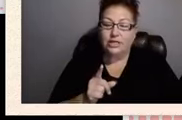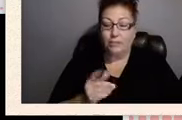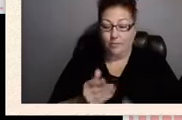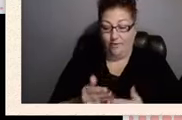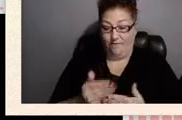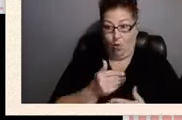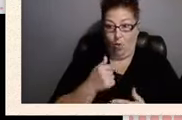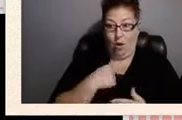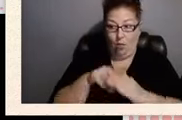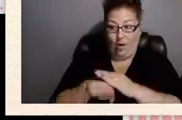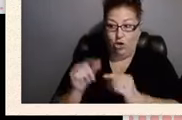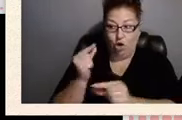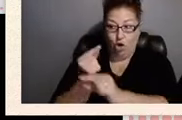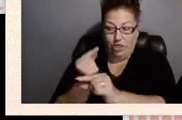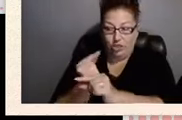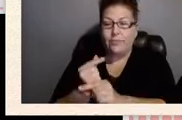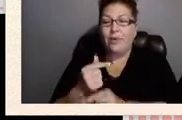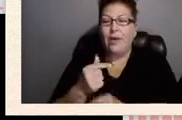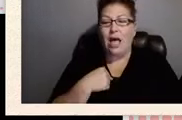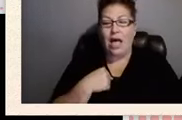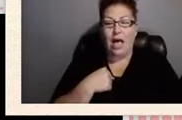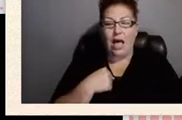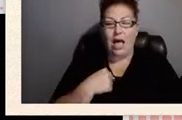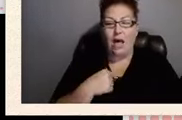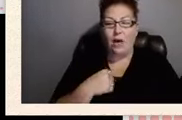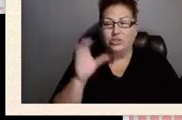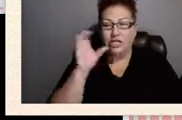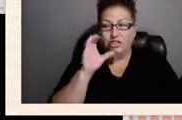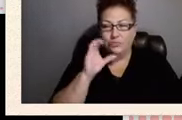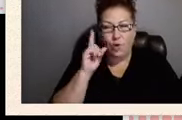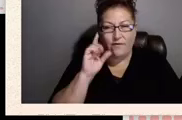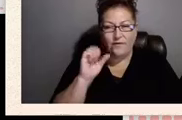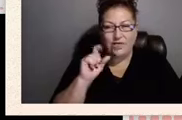guardianships, I was a sheriff explorer for St. Lucie County Sheriff's Office.